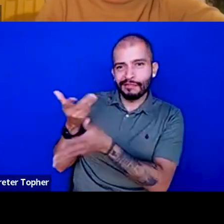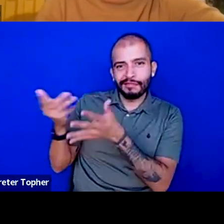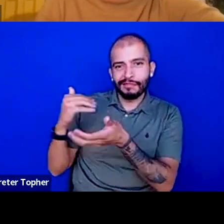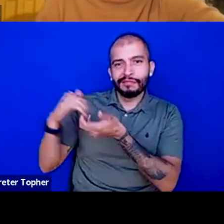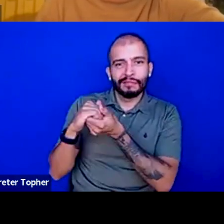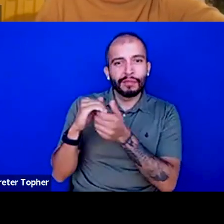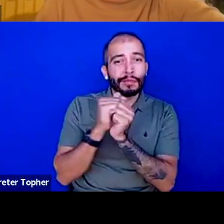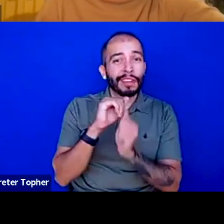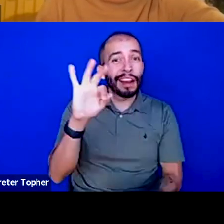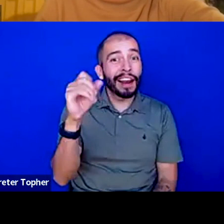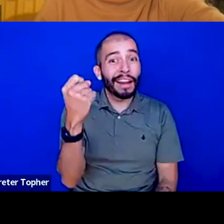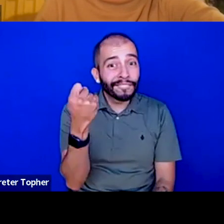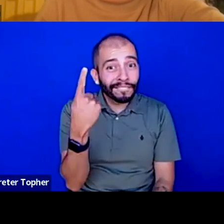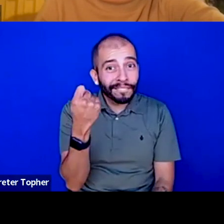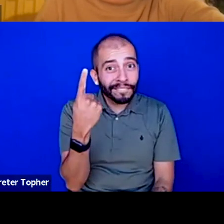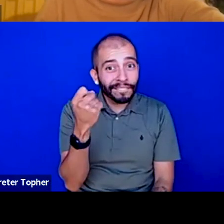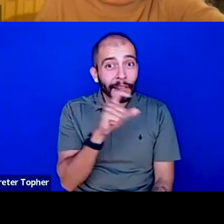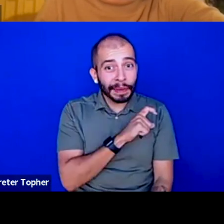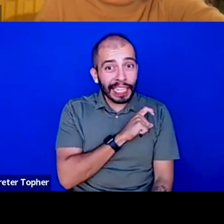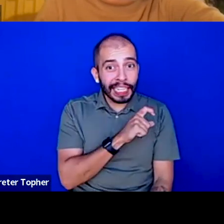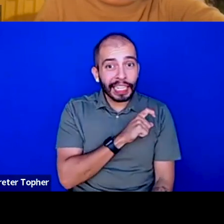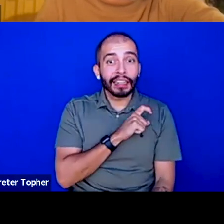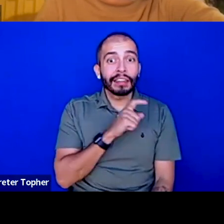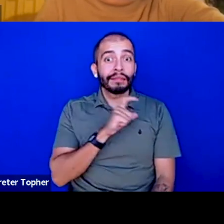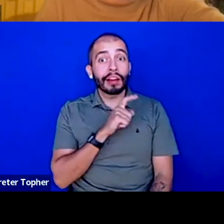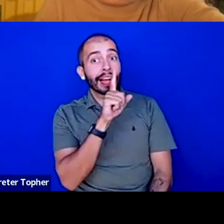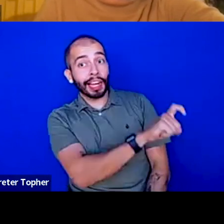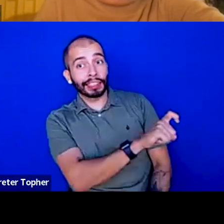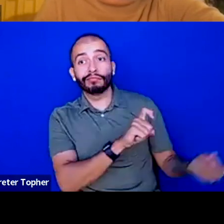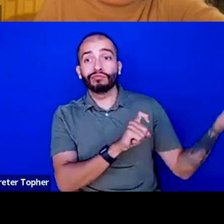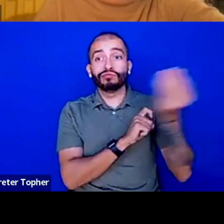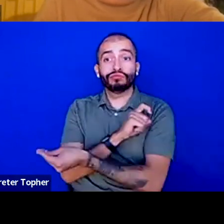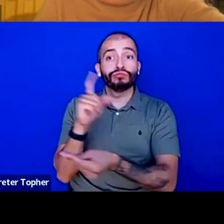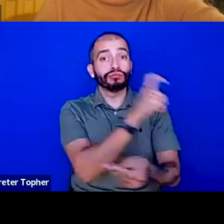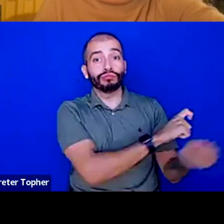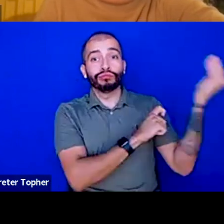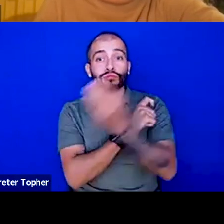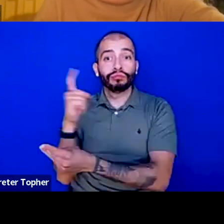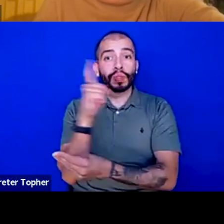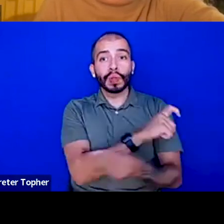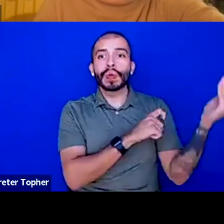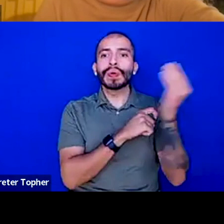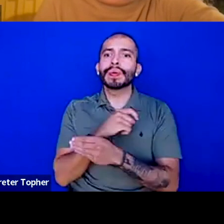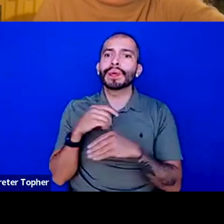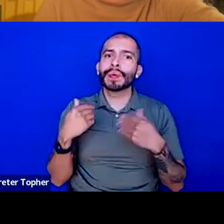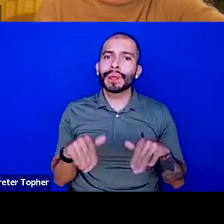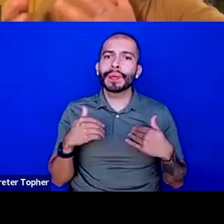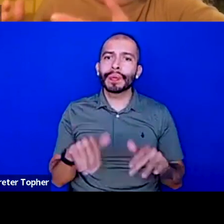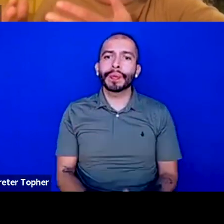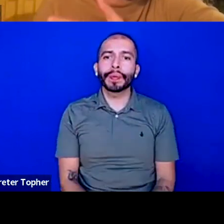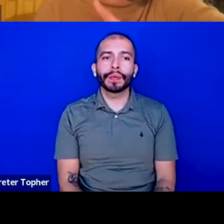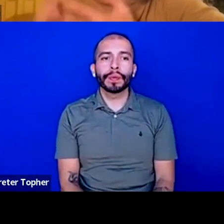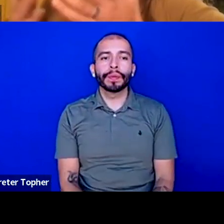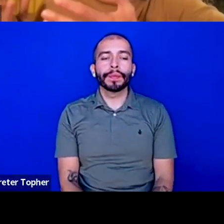transparency of lifeline calls that go to 911 and police. And what's frustrating is that this